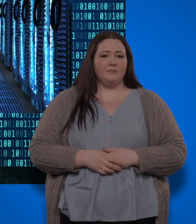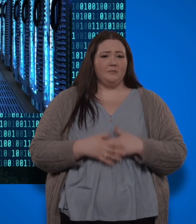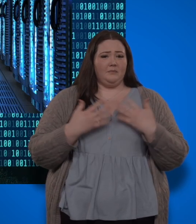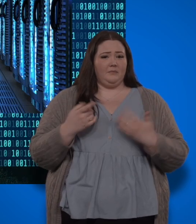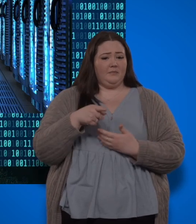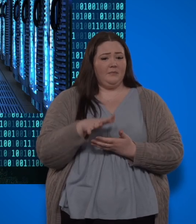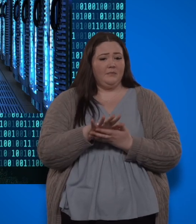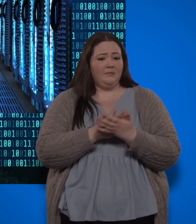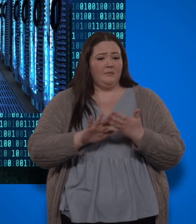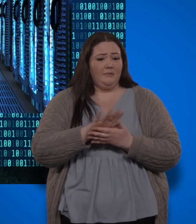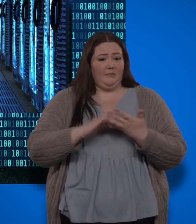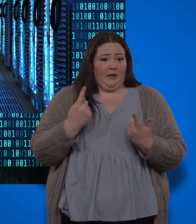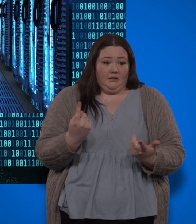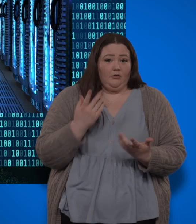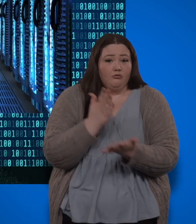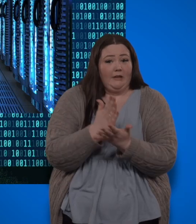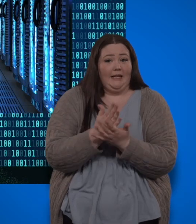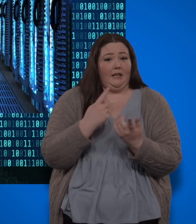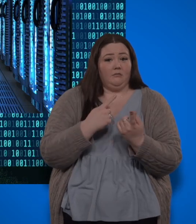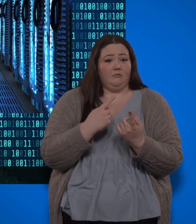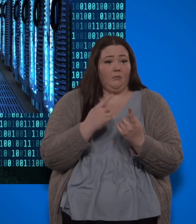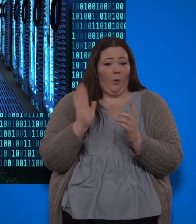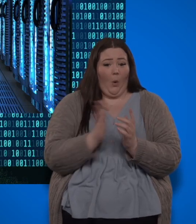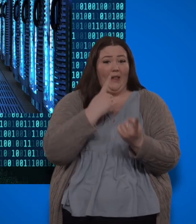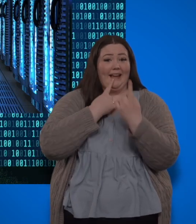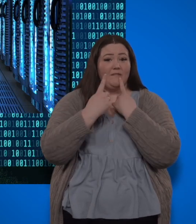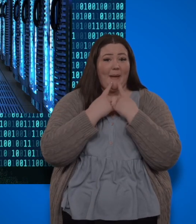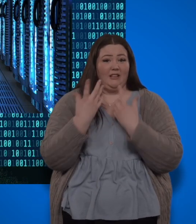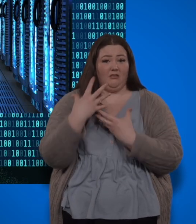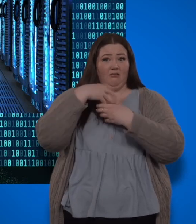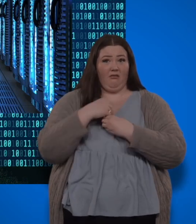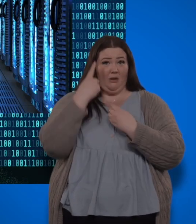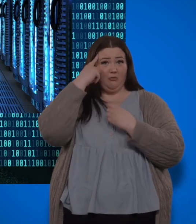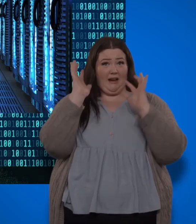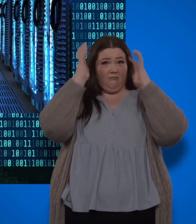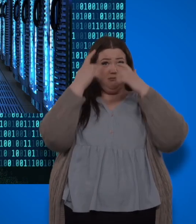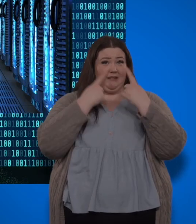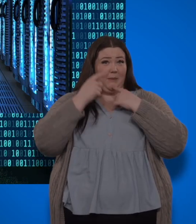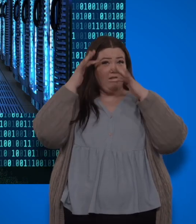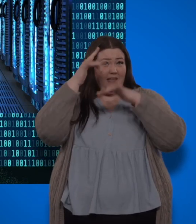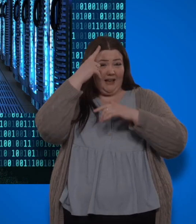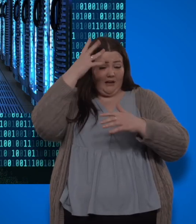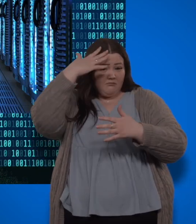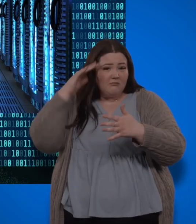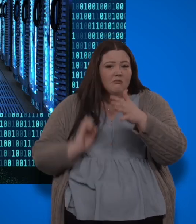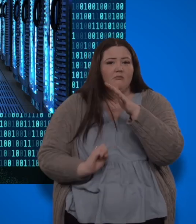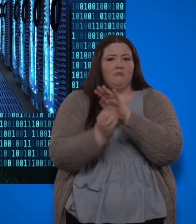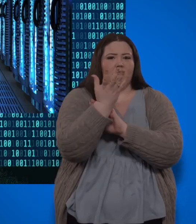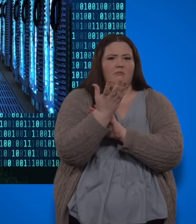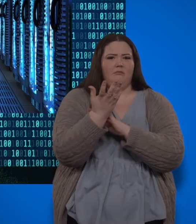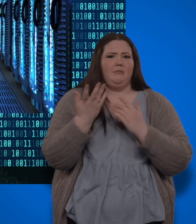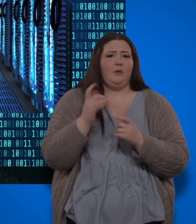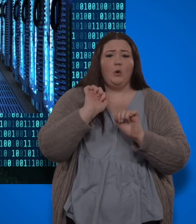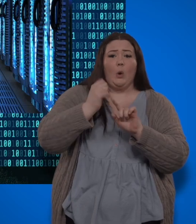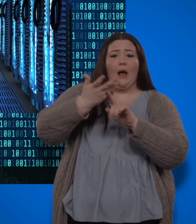everything that represents you and your history and your experience, turn it into ones and noughts, and